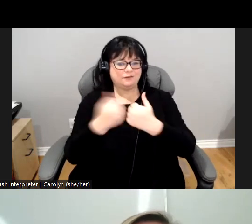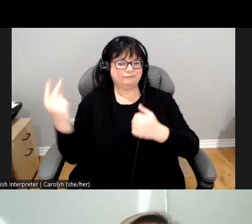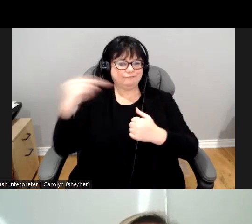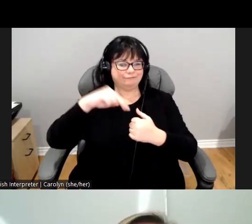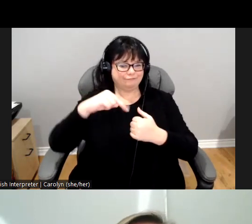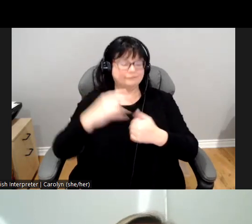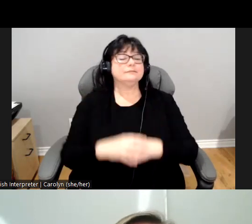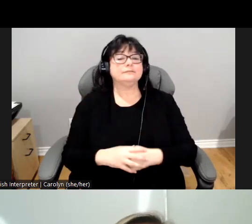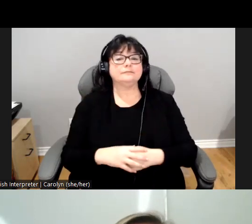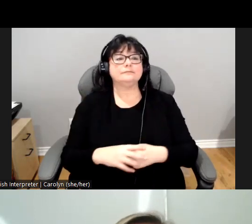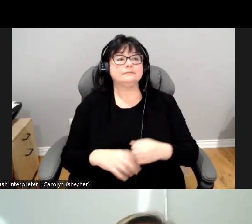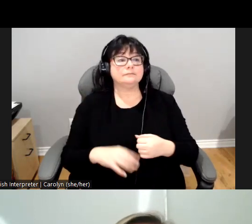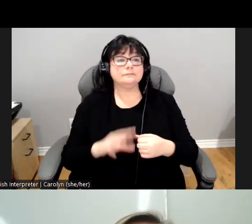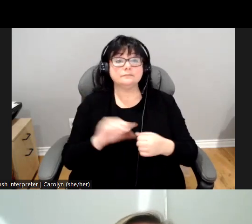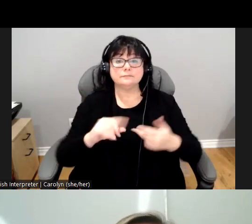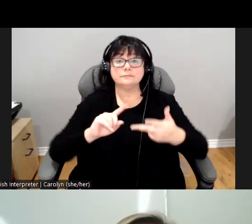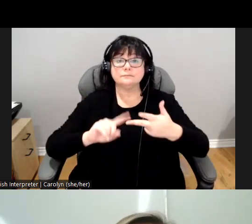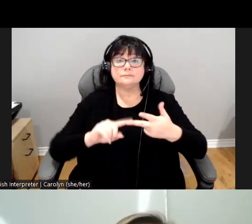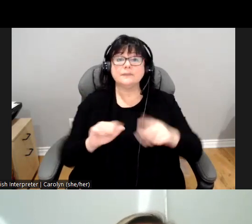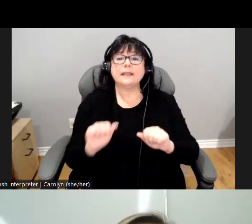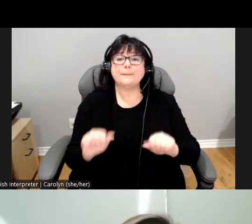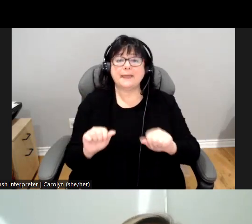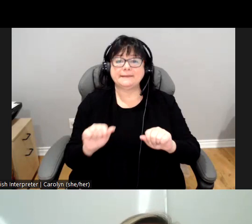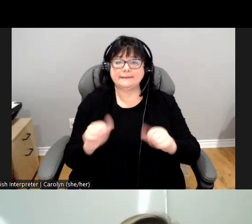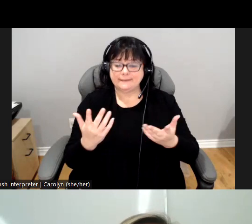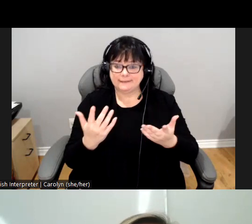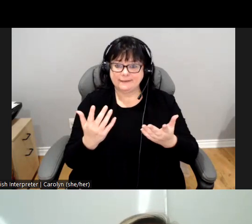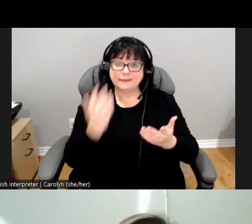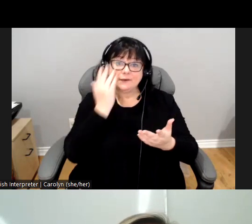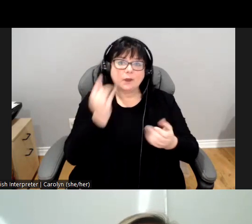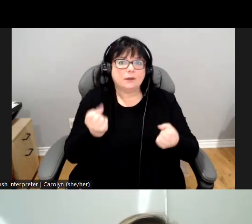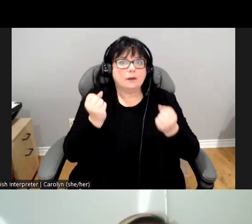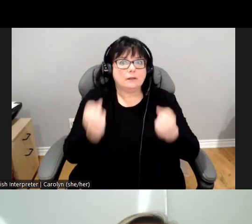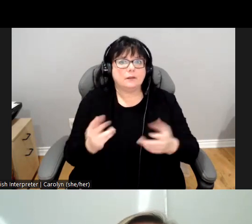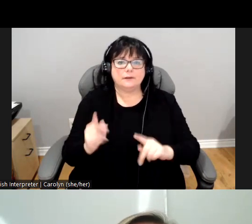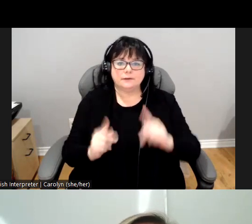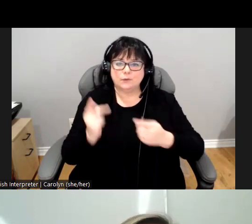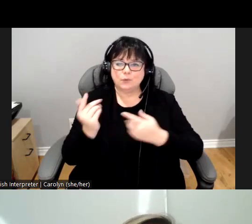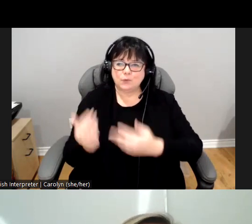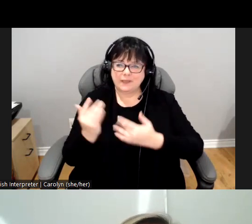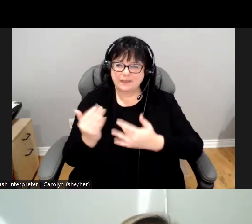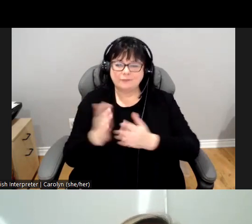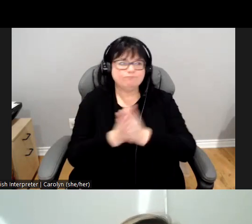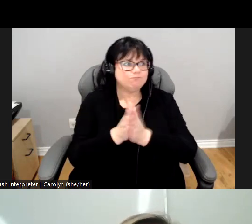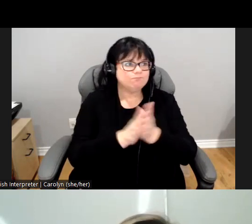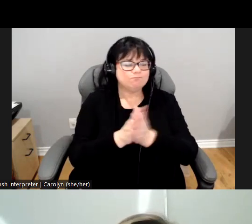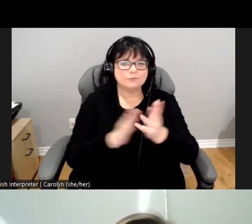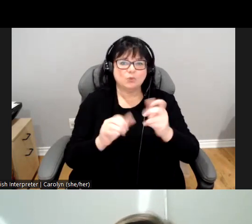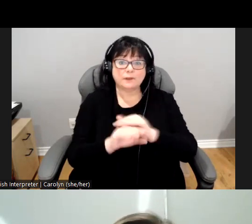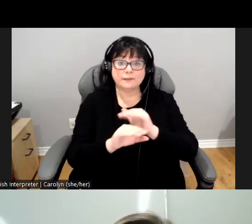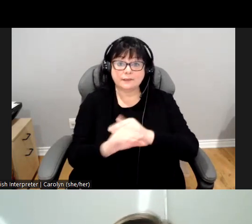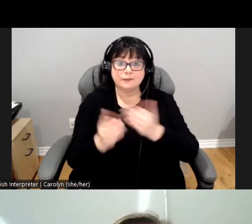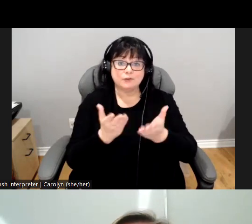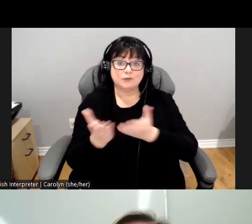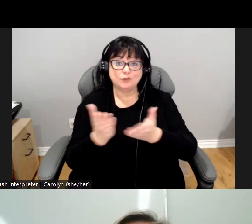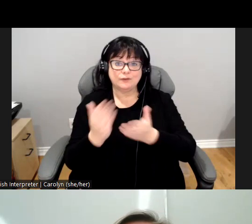had a lot of people waiting, or people that wanted to access service, way more than we could even